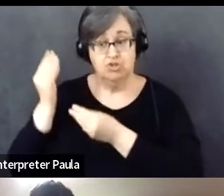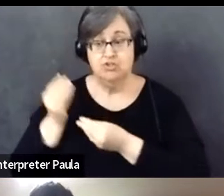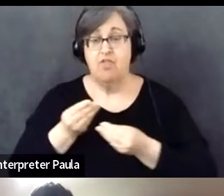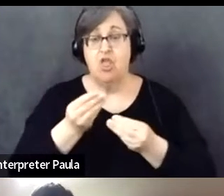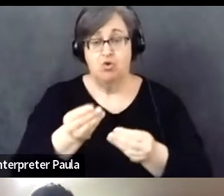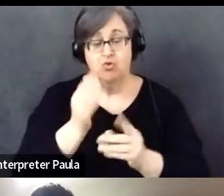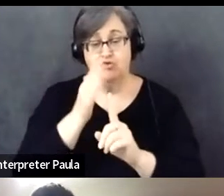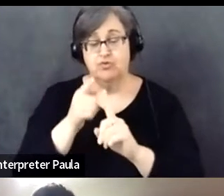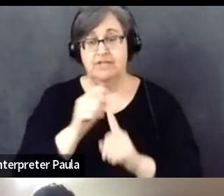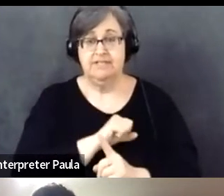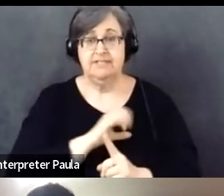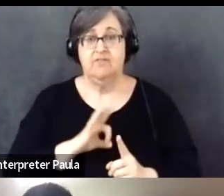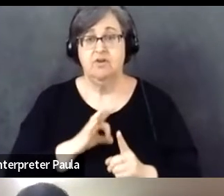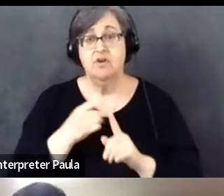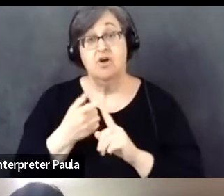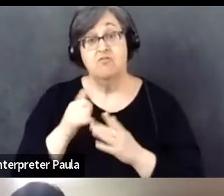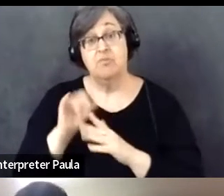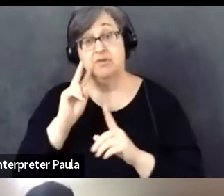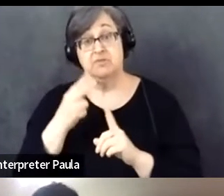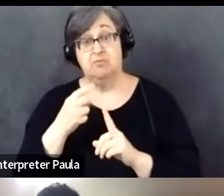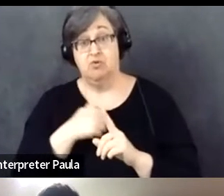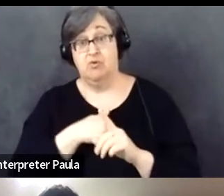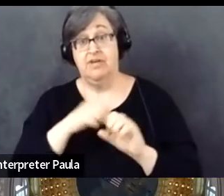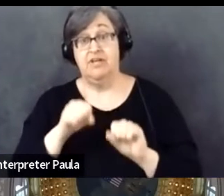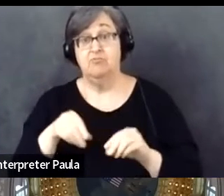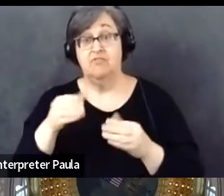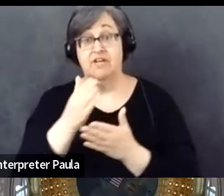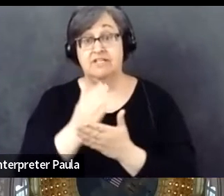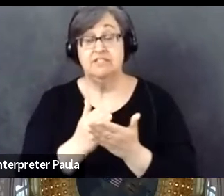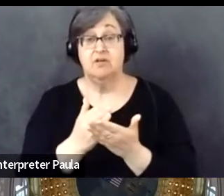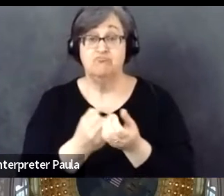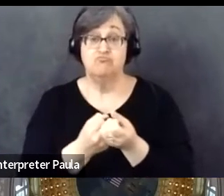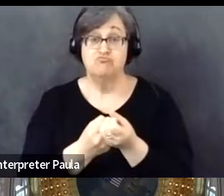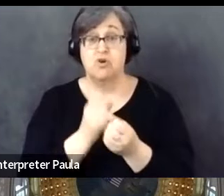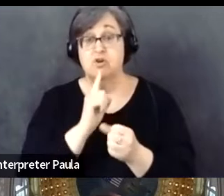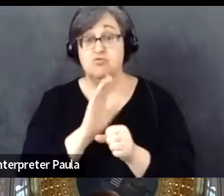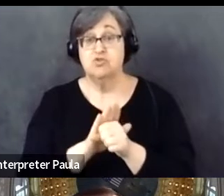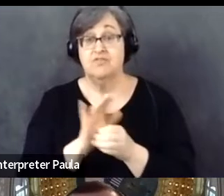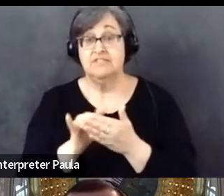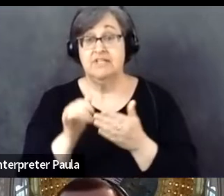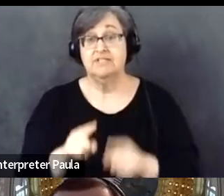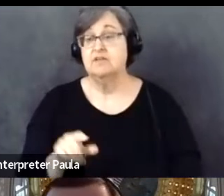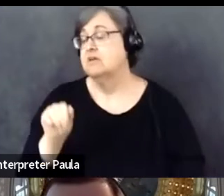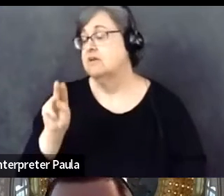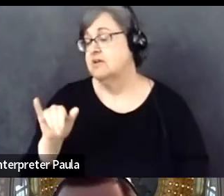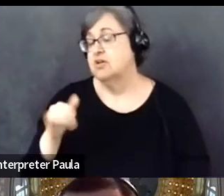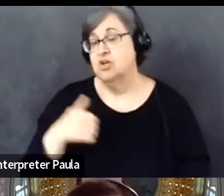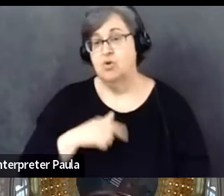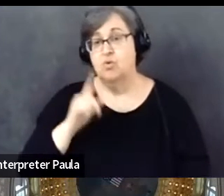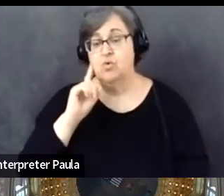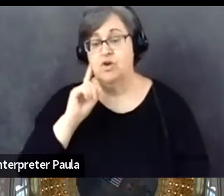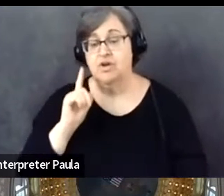them. So from that standpoint, we were able to provide some assurance that's happening. So. Yeah, and we did